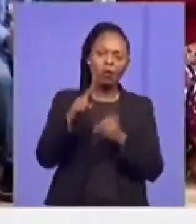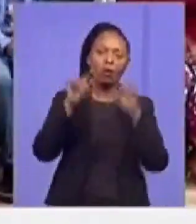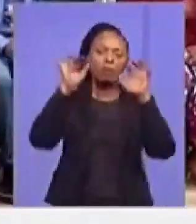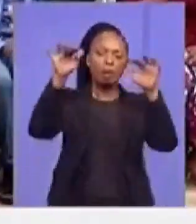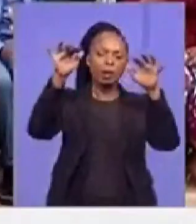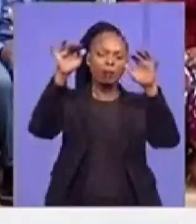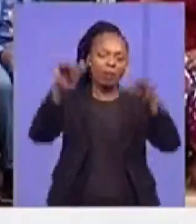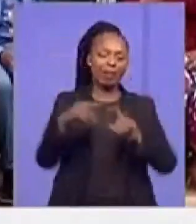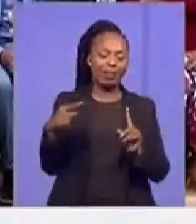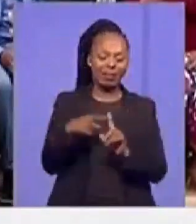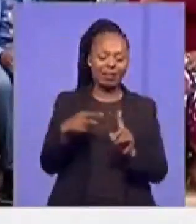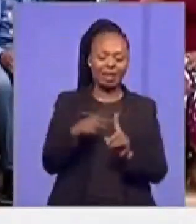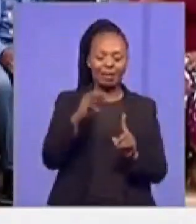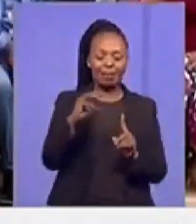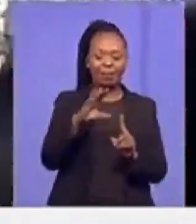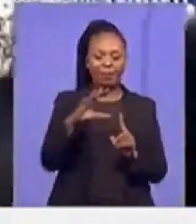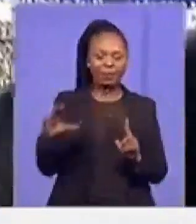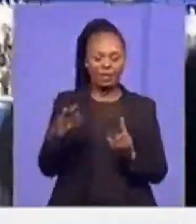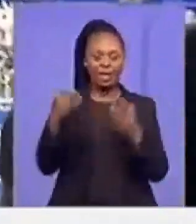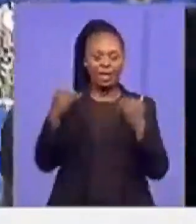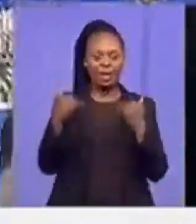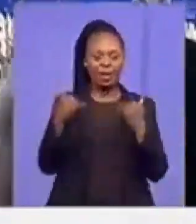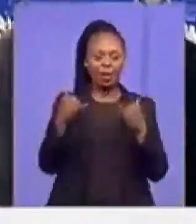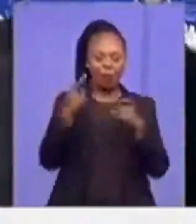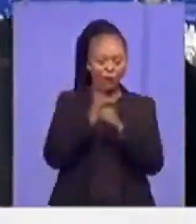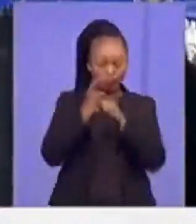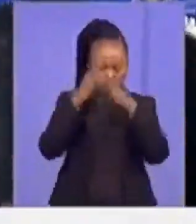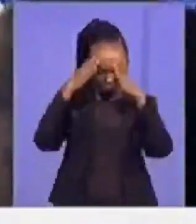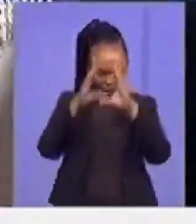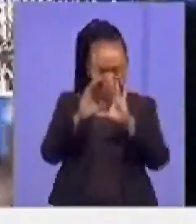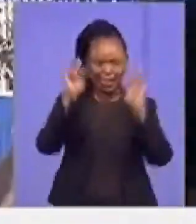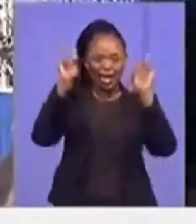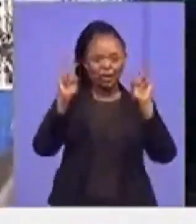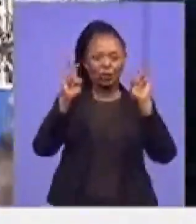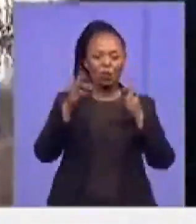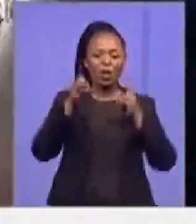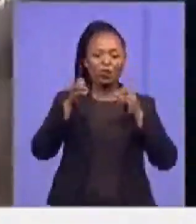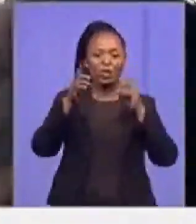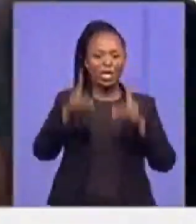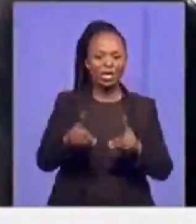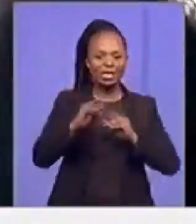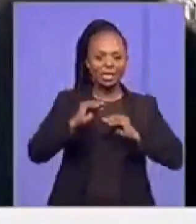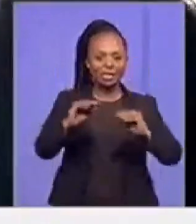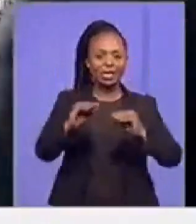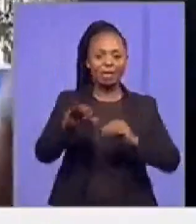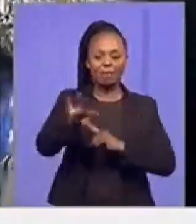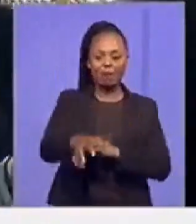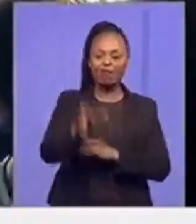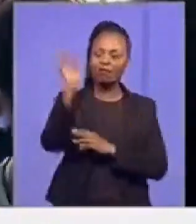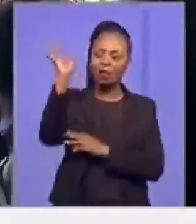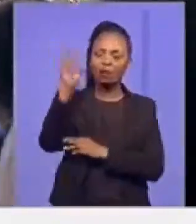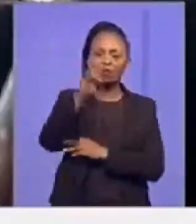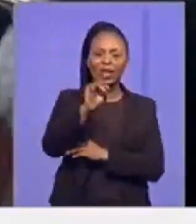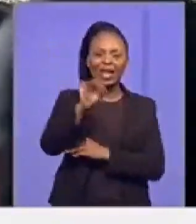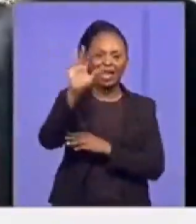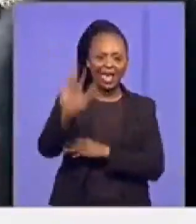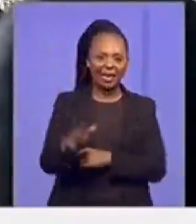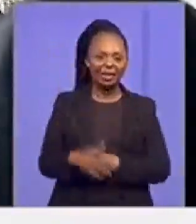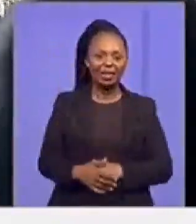mong wa matona pele e tla ba le tona jalo ba thuto ka hare ho province ya Free State ka selemo sa 2009